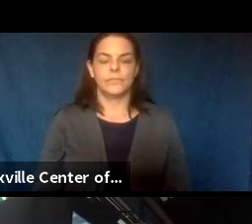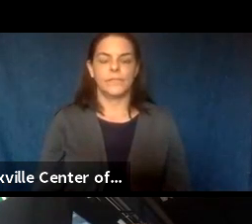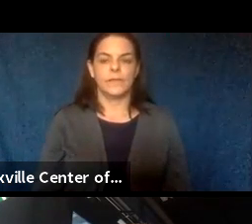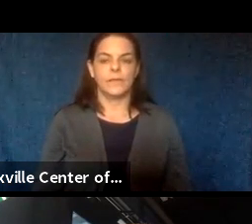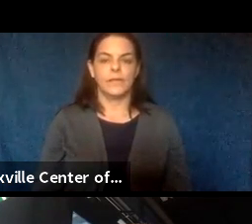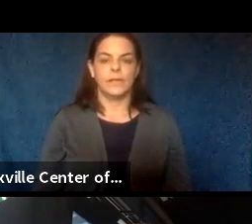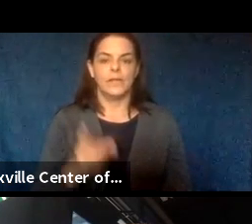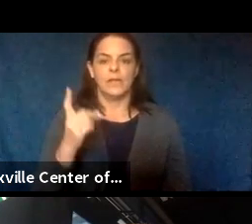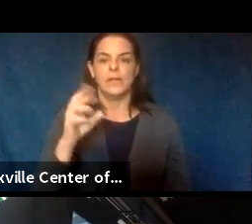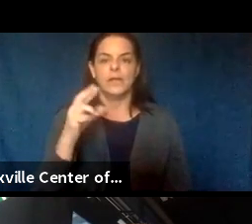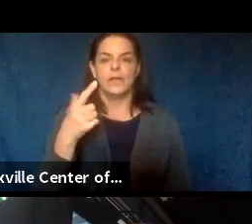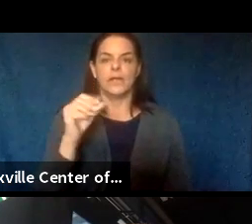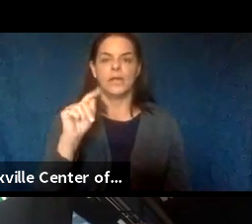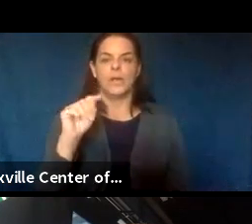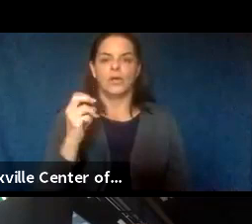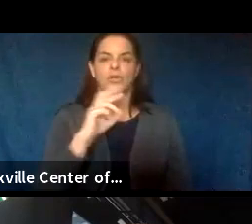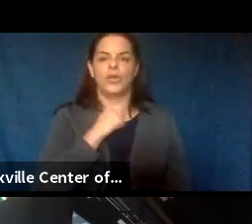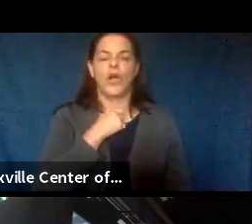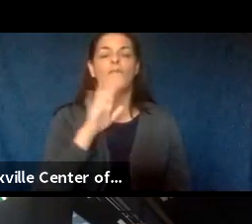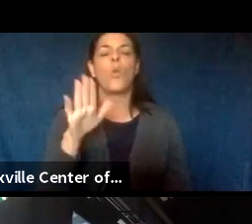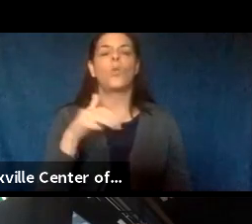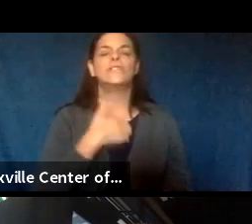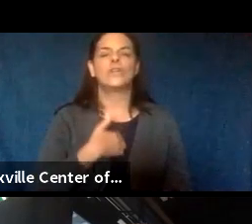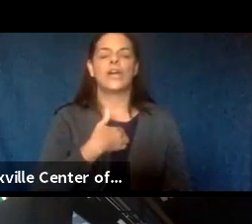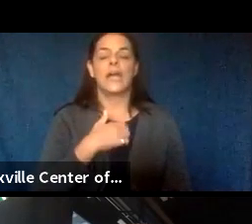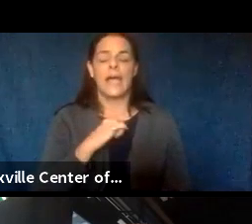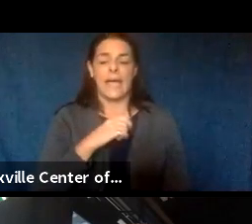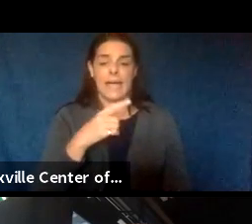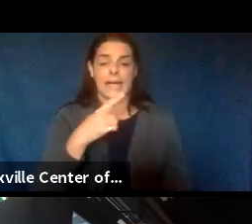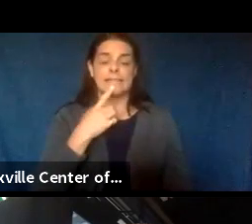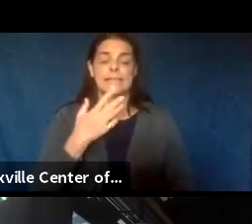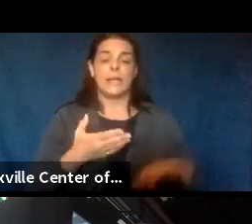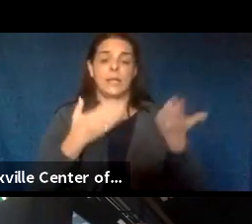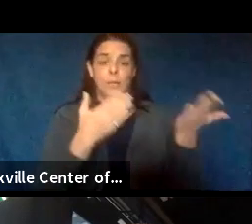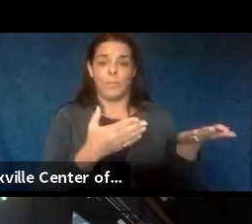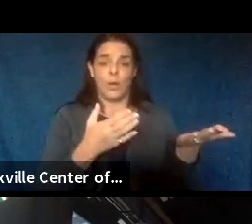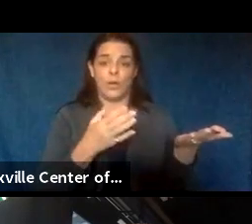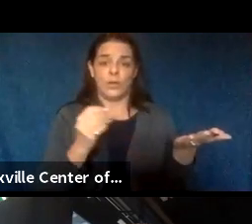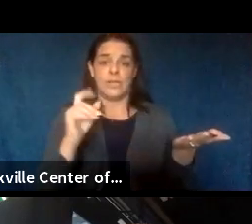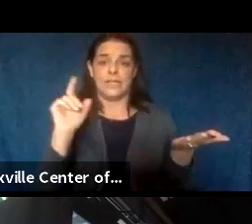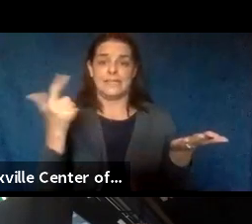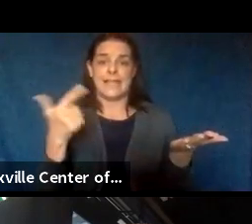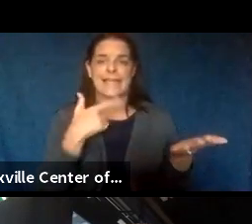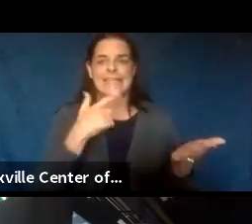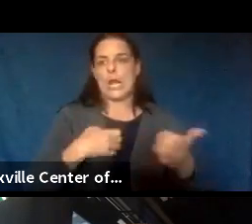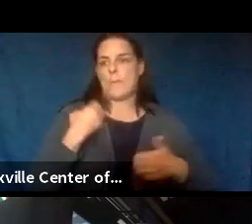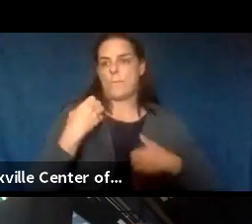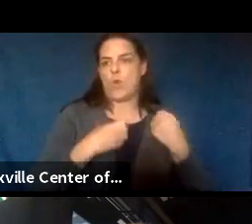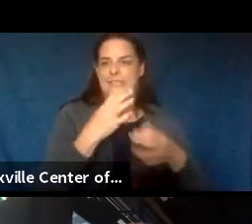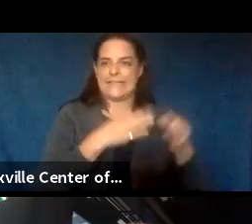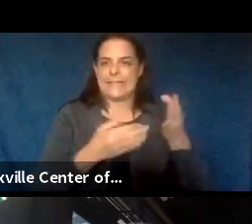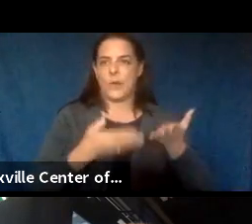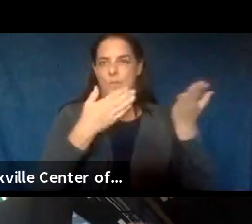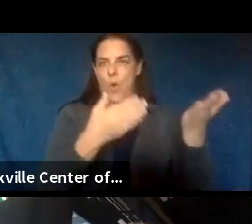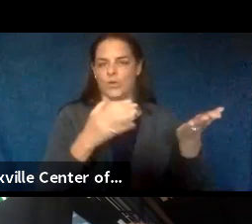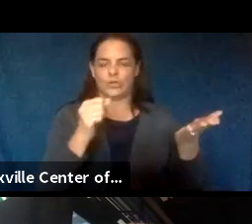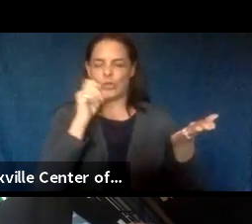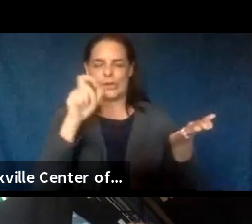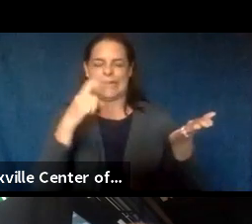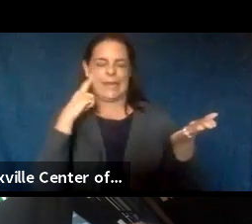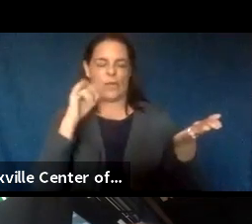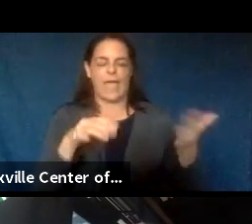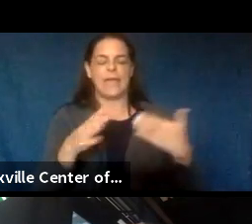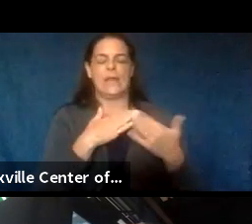Dr. Gocher, you're off. Sorry, I said a motion instead of motion anyway, so you didn't need to hear that.